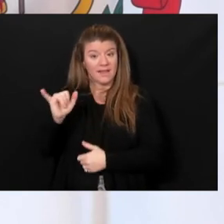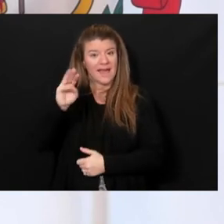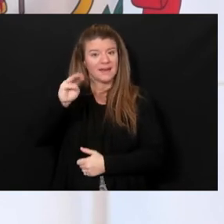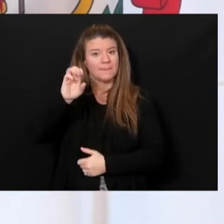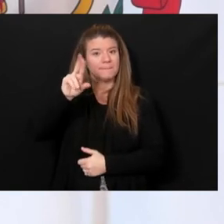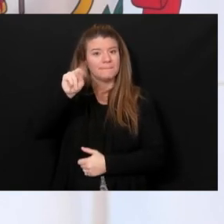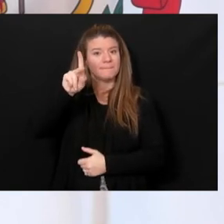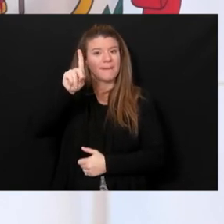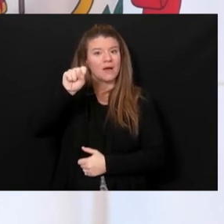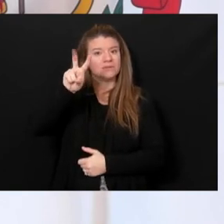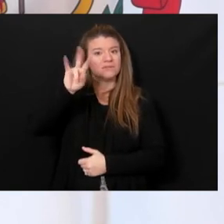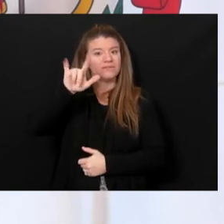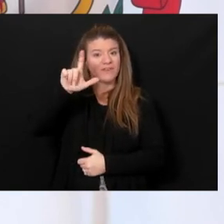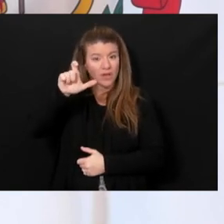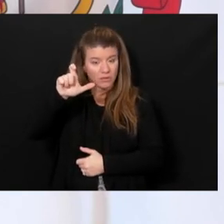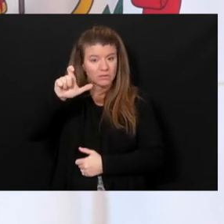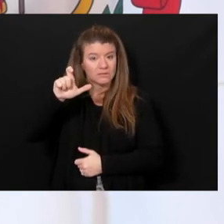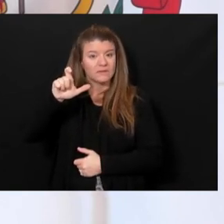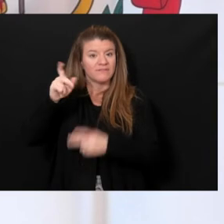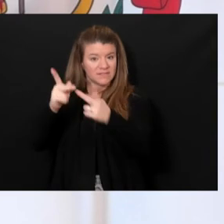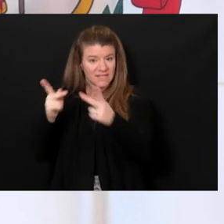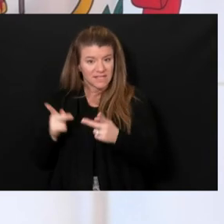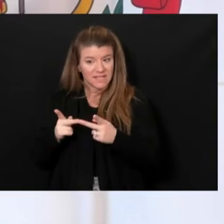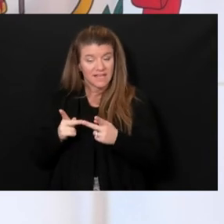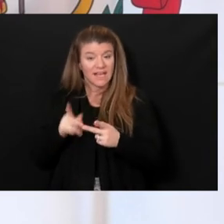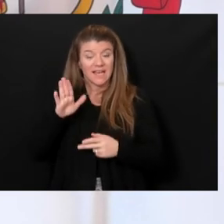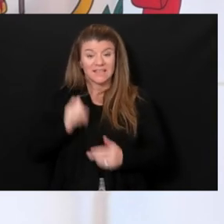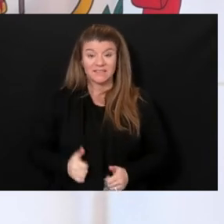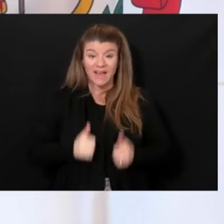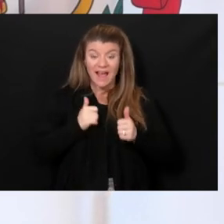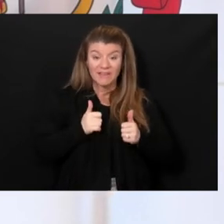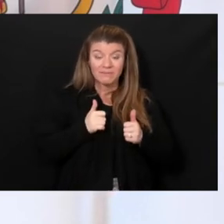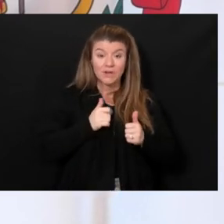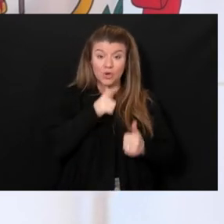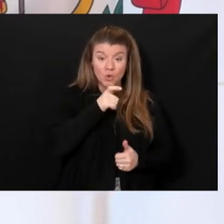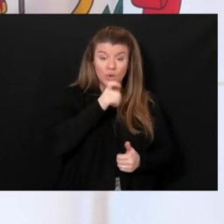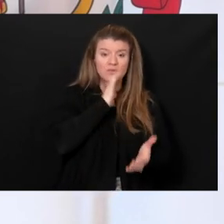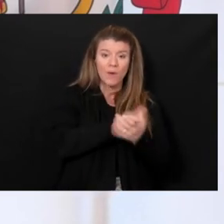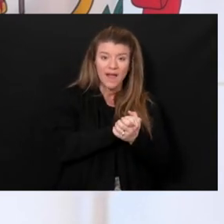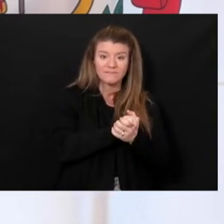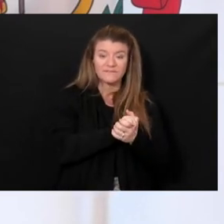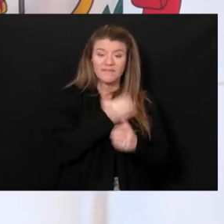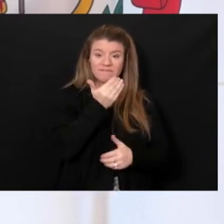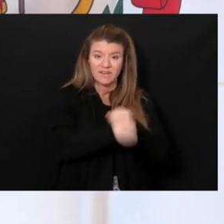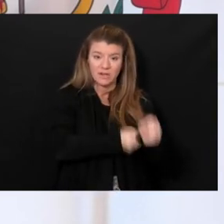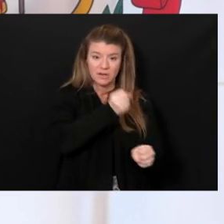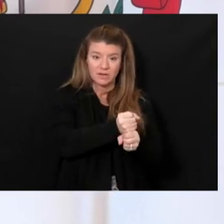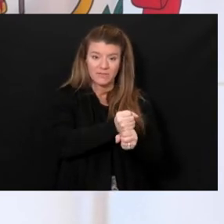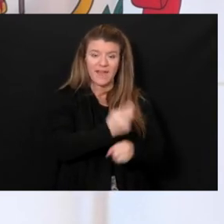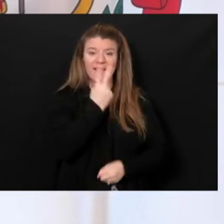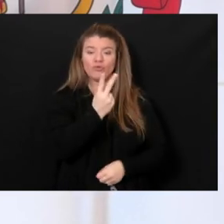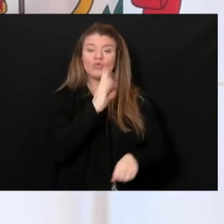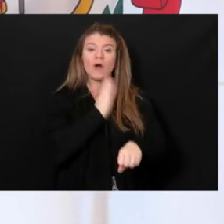Moundsville. He survived by his wife of 15 years and their two